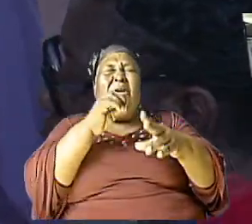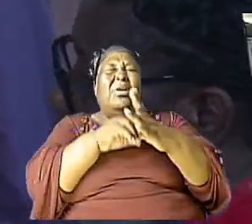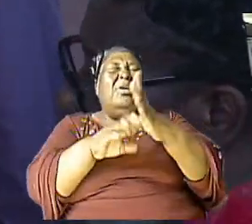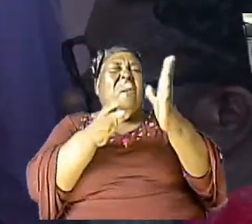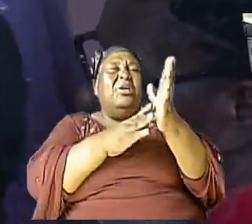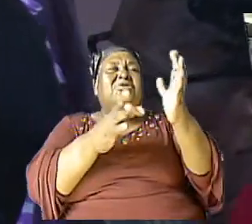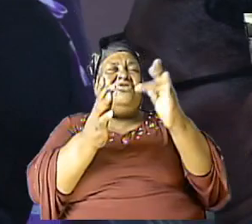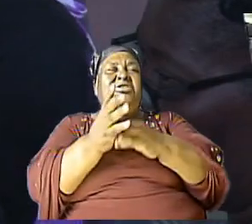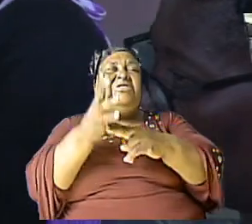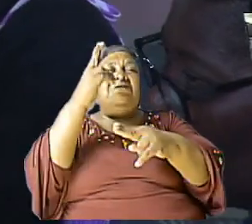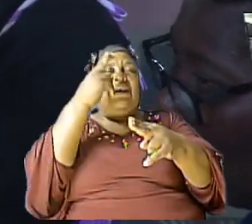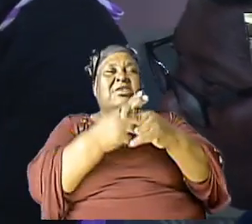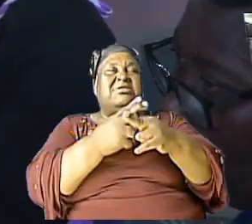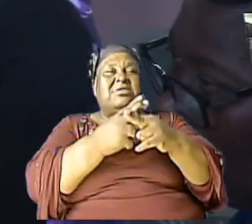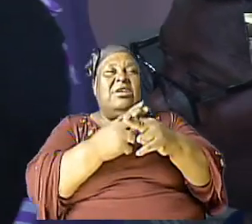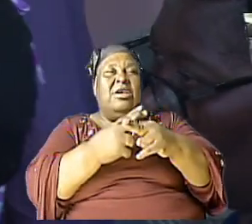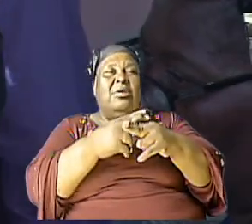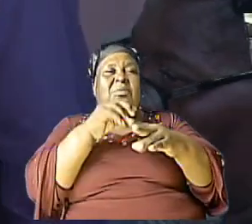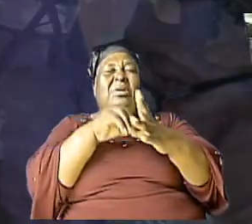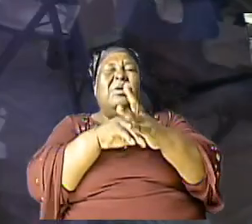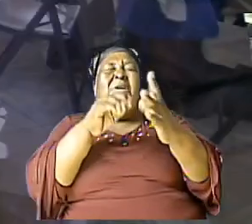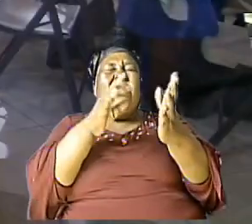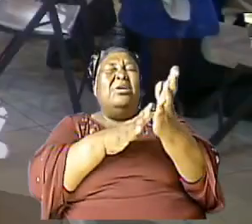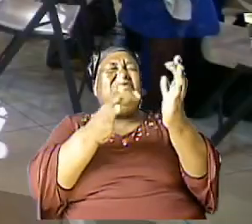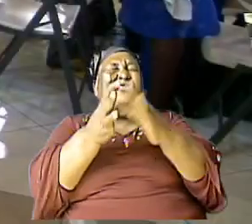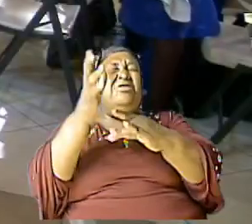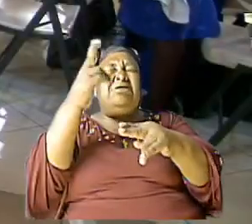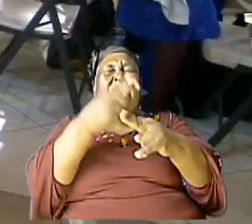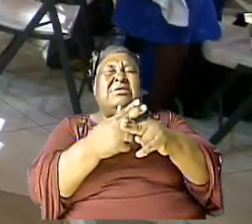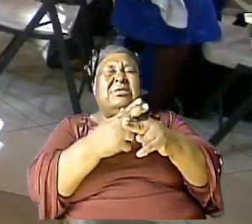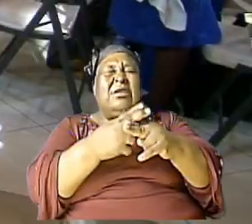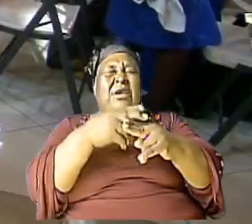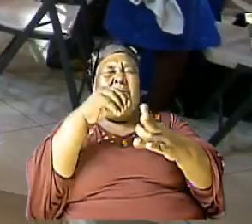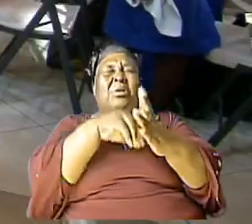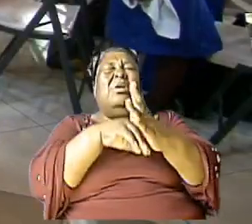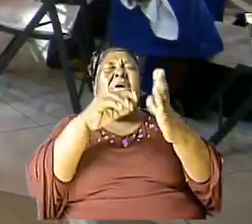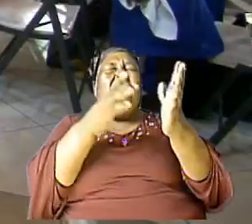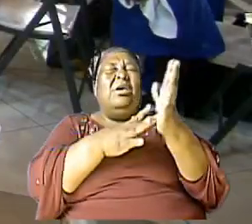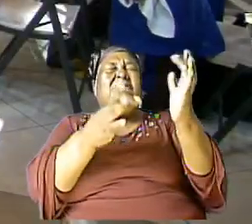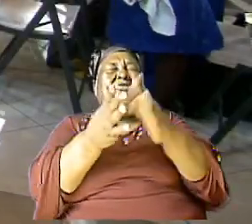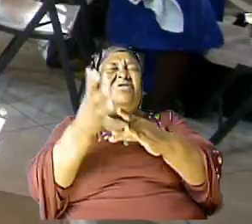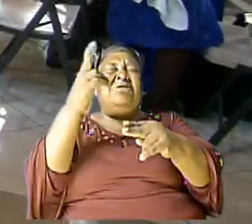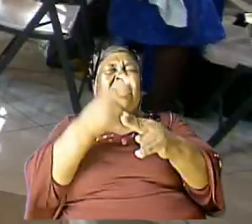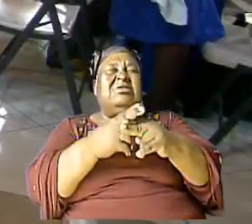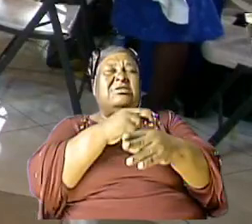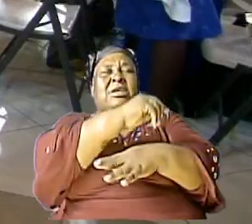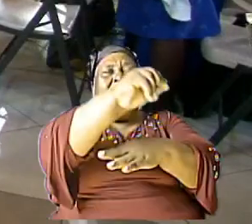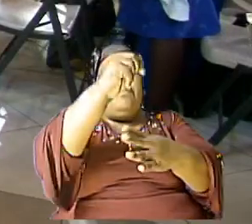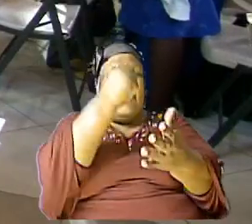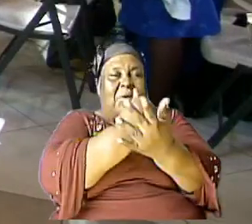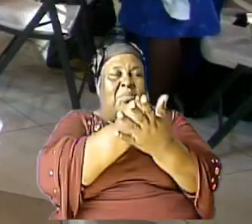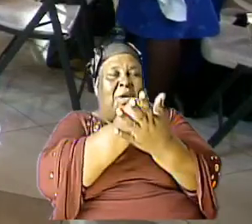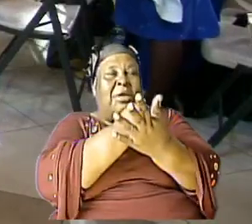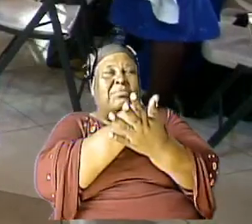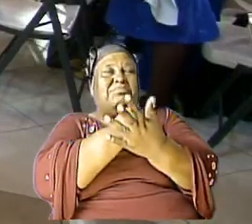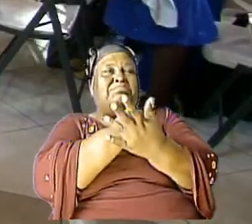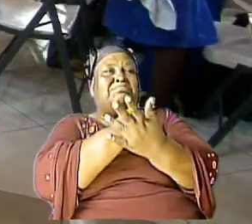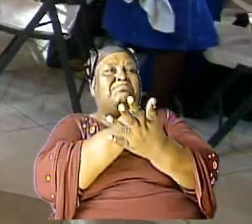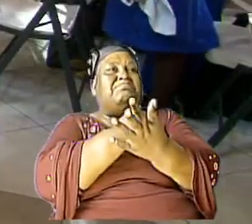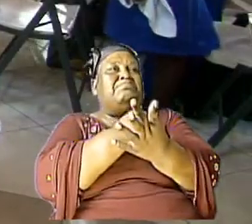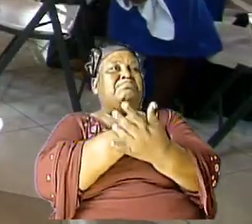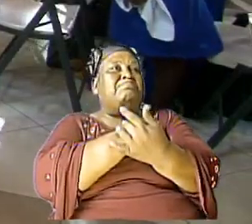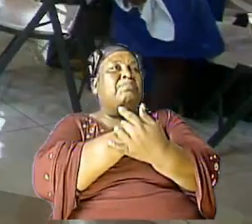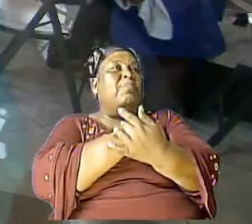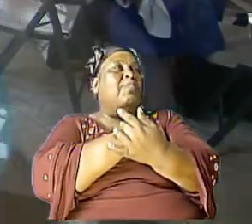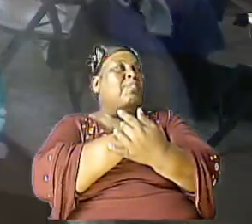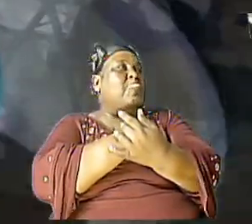mighty God. Have your own way. Have your own way. Have your own way. Have your own way. Have your